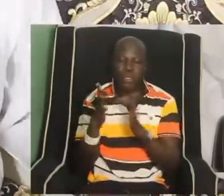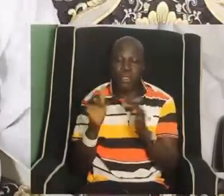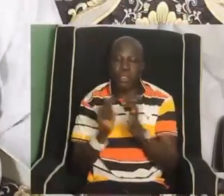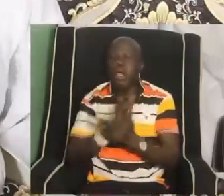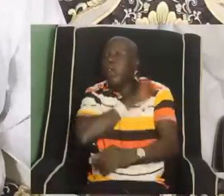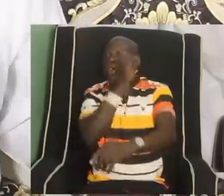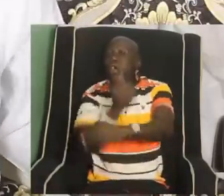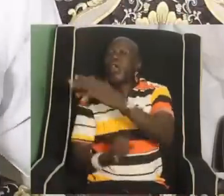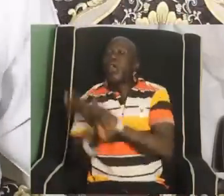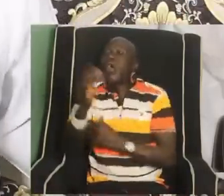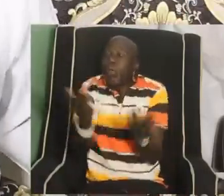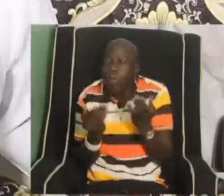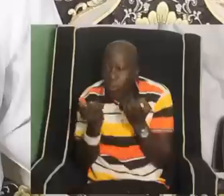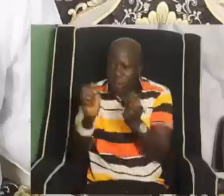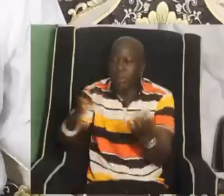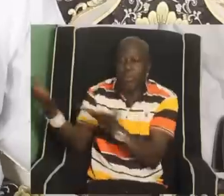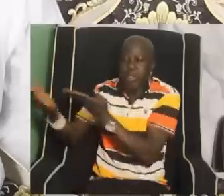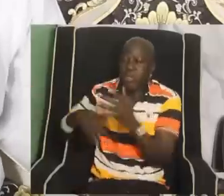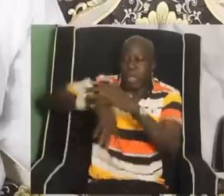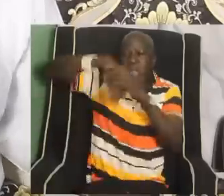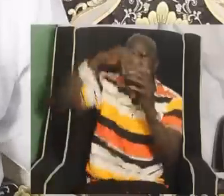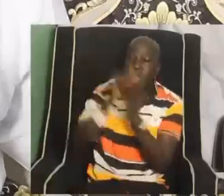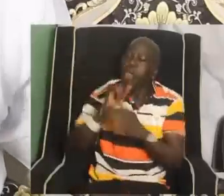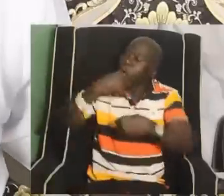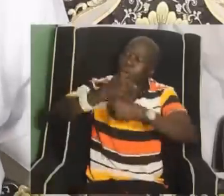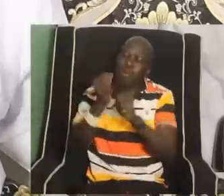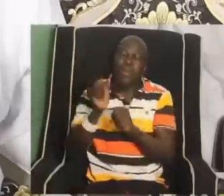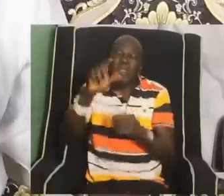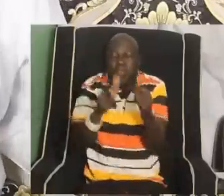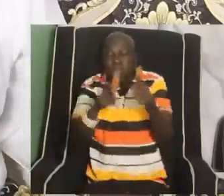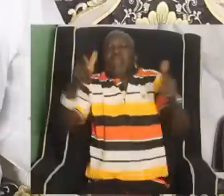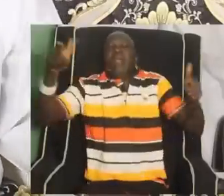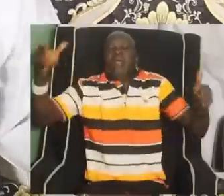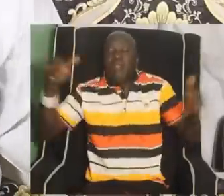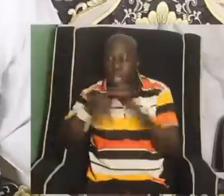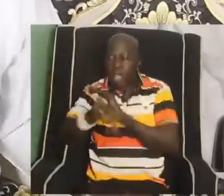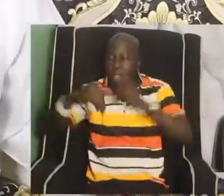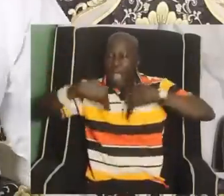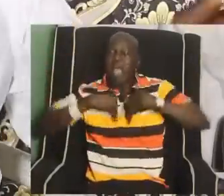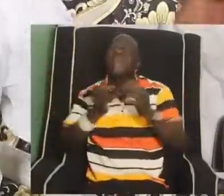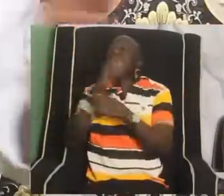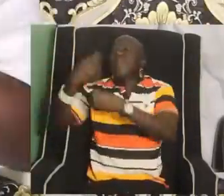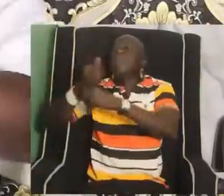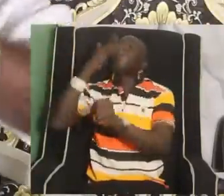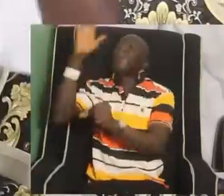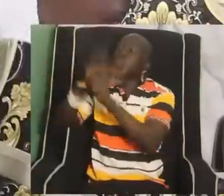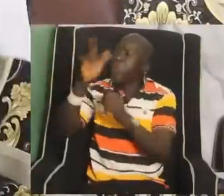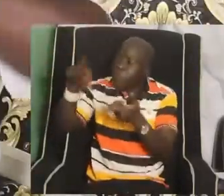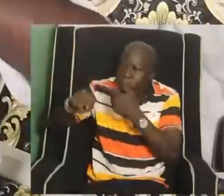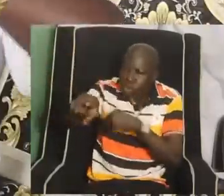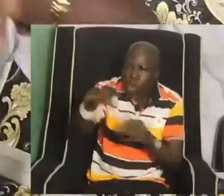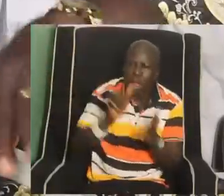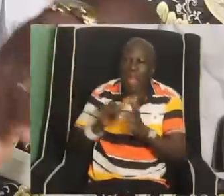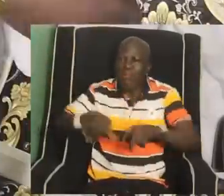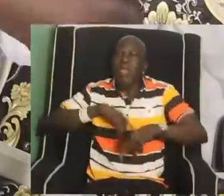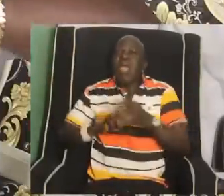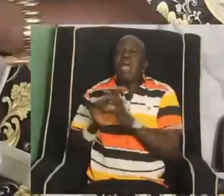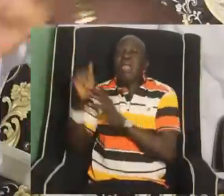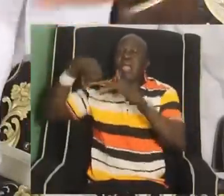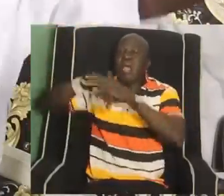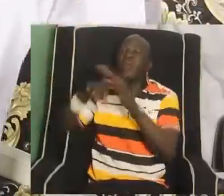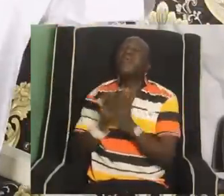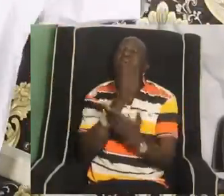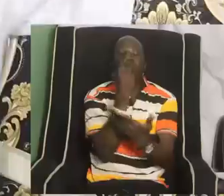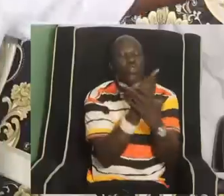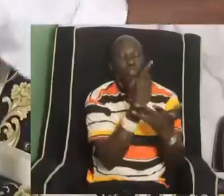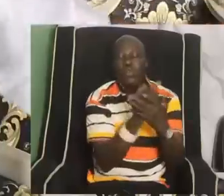of Jesus. Ọlọ́run pé ọ jáde báyìí. God will bring you out right now. Ọ̀fẹ́ sọ di ńlá. We want to enlarge you. A fẹ́ mú ìlérí sẹ. We want to fulfill promise. Abraham ò bẹ̀rẹ̀ kan discuss